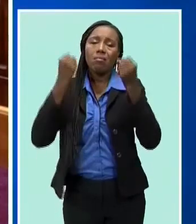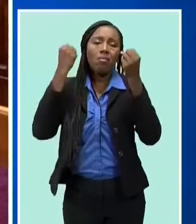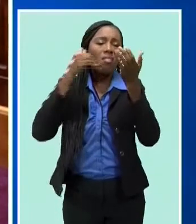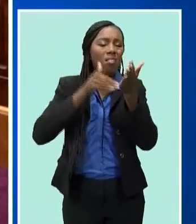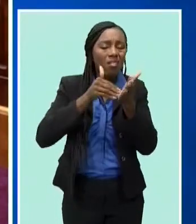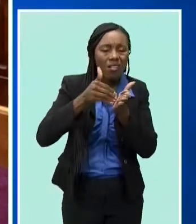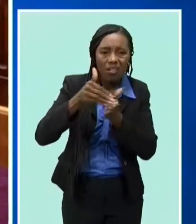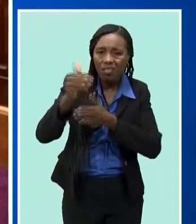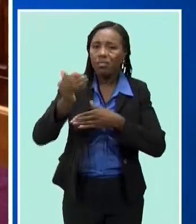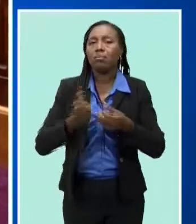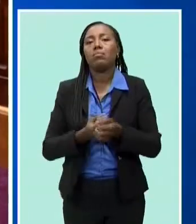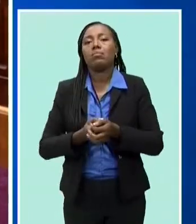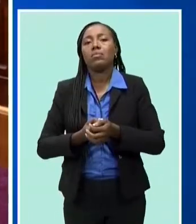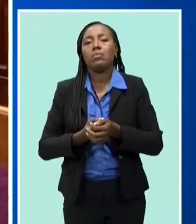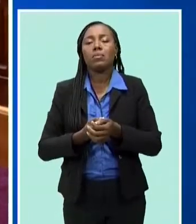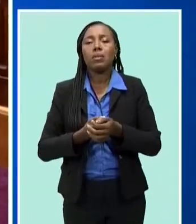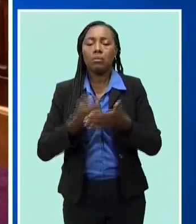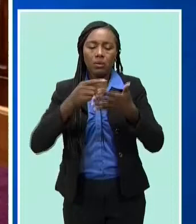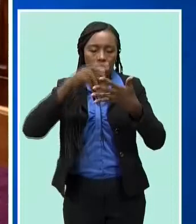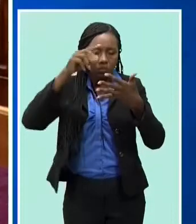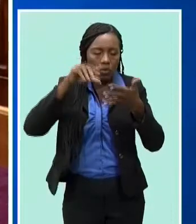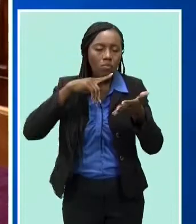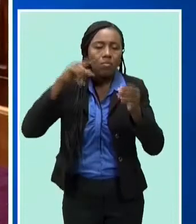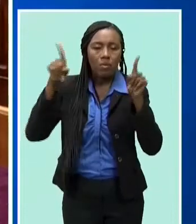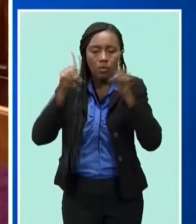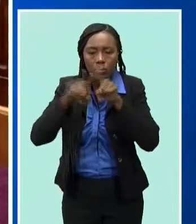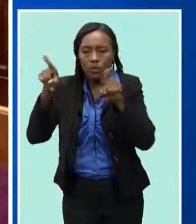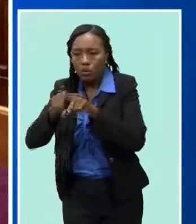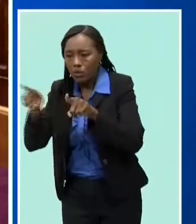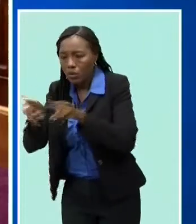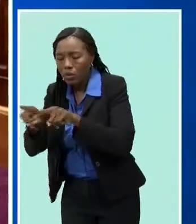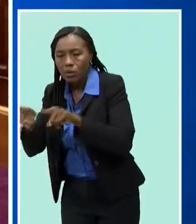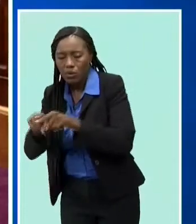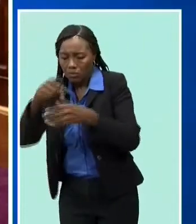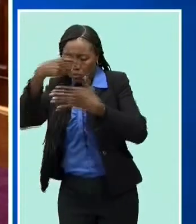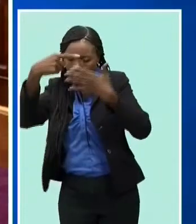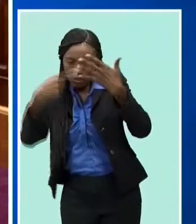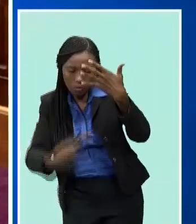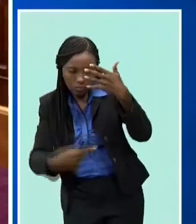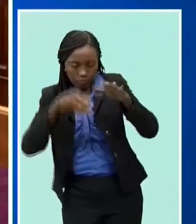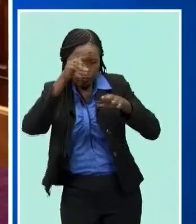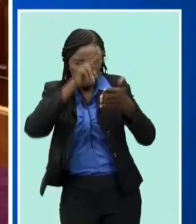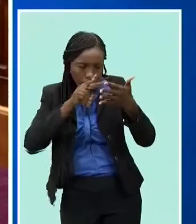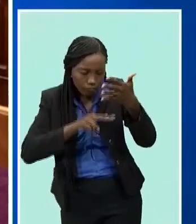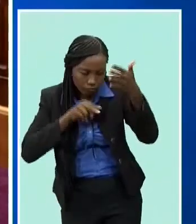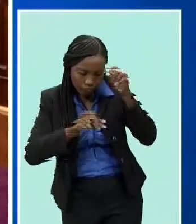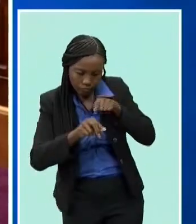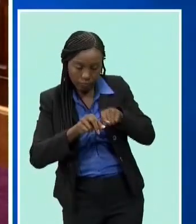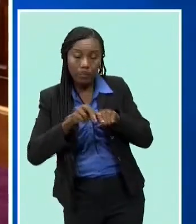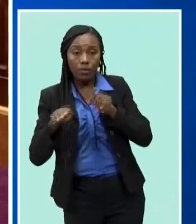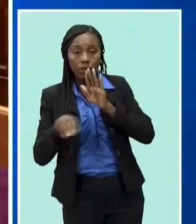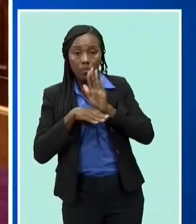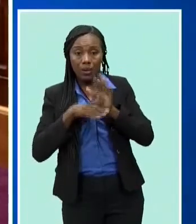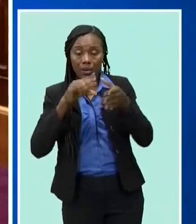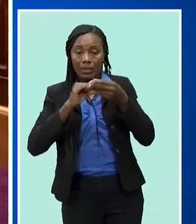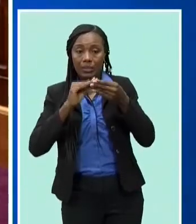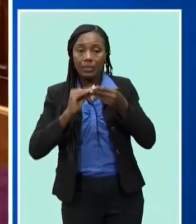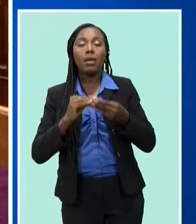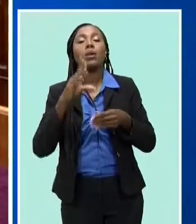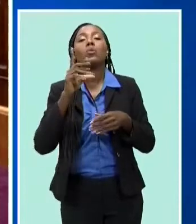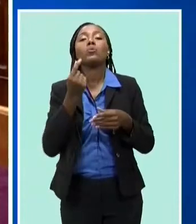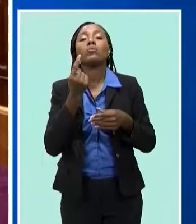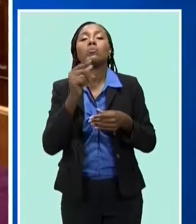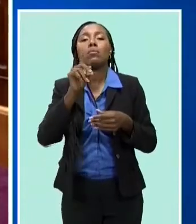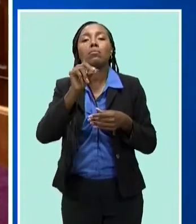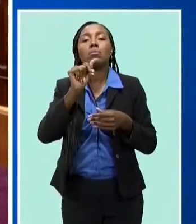we agreed to, when you read almost to the bottom of it, one of the primary things was that we would pass data protection, comprehensive